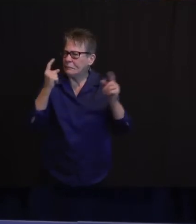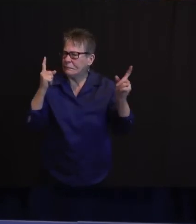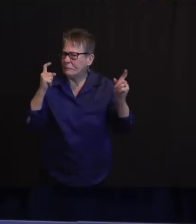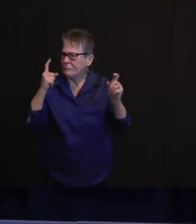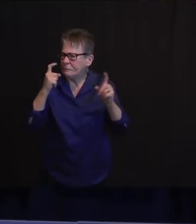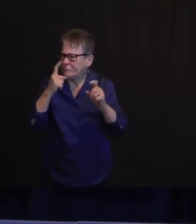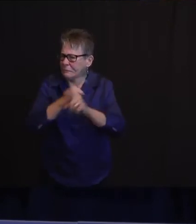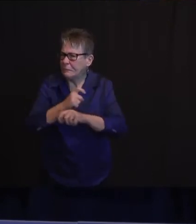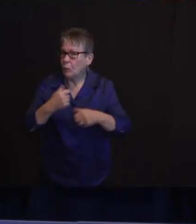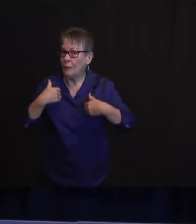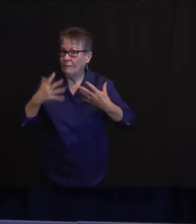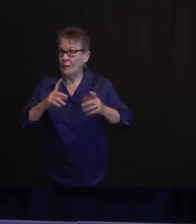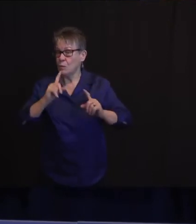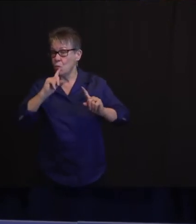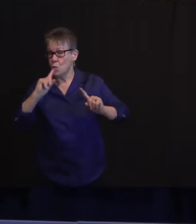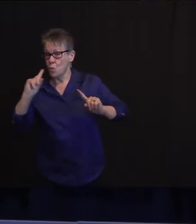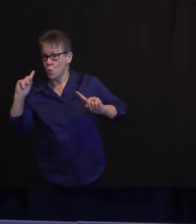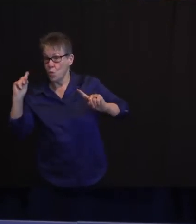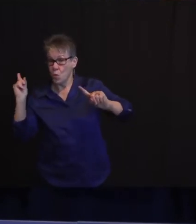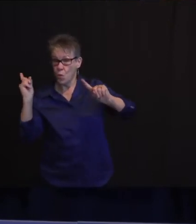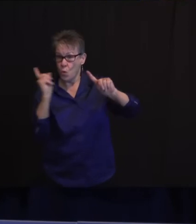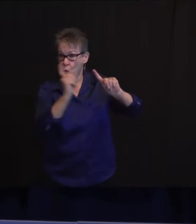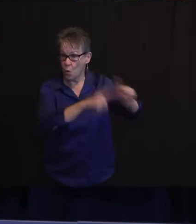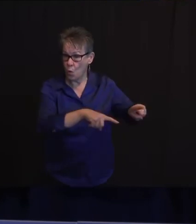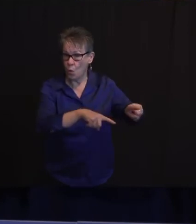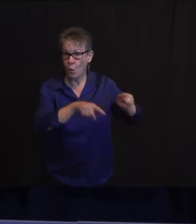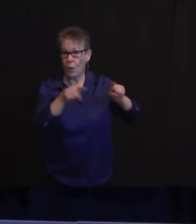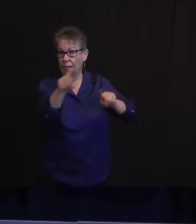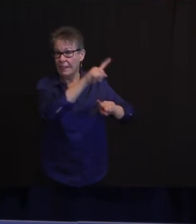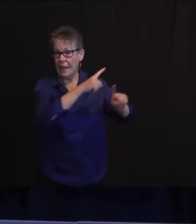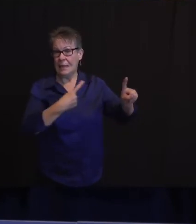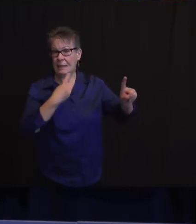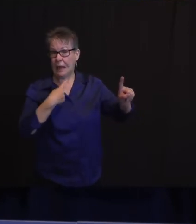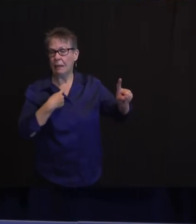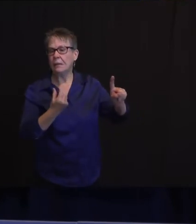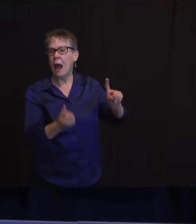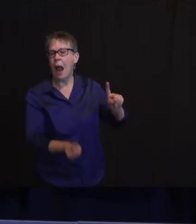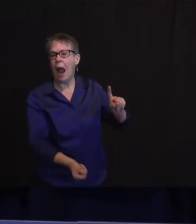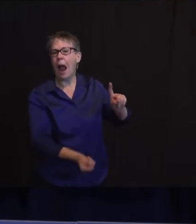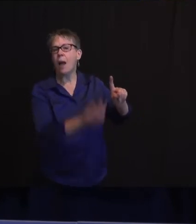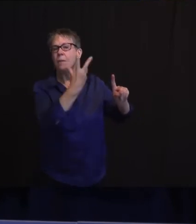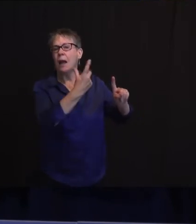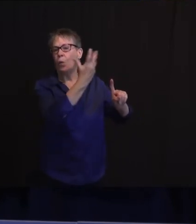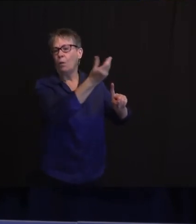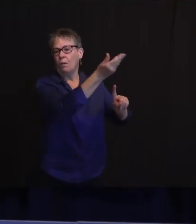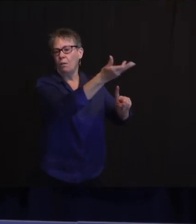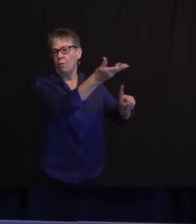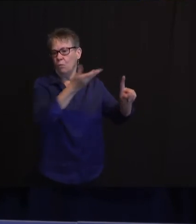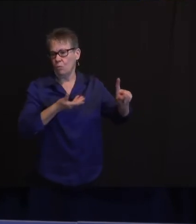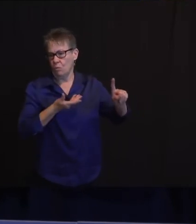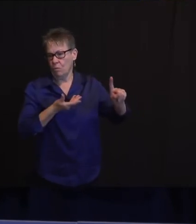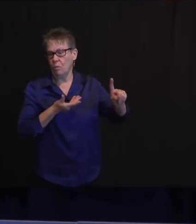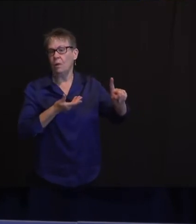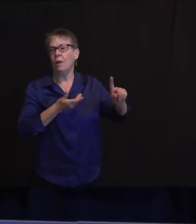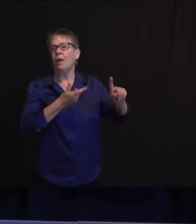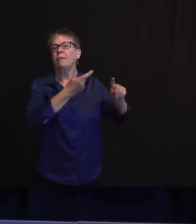in, and then they tell us what we're getting back, and then it's shipped directly to the site. And then the site has to claim